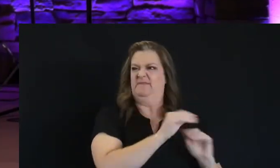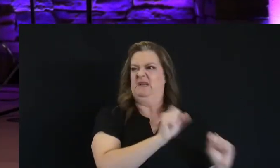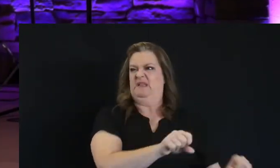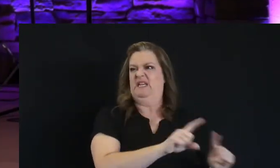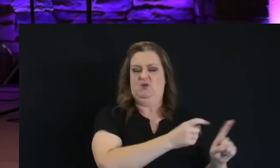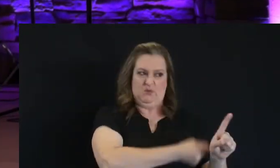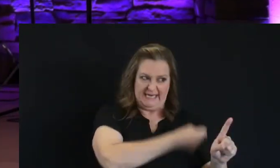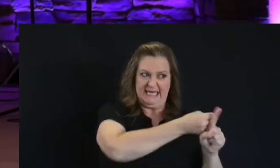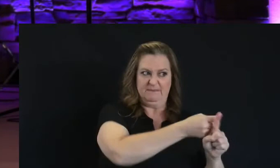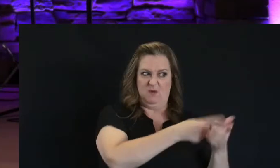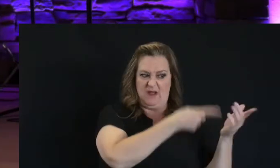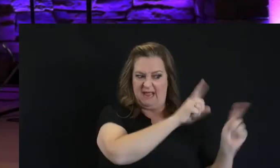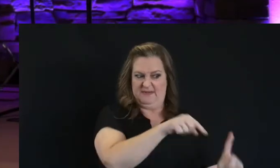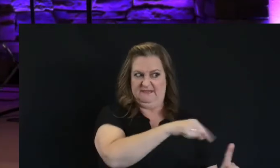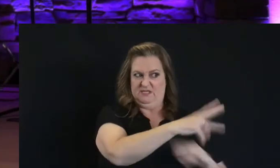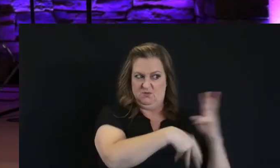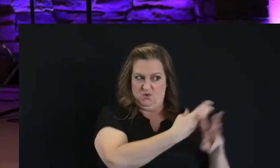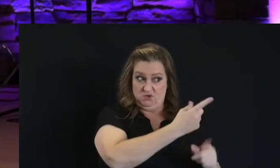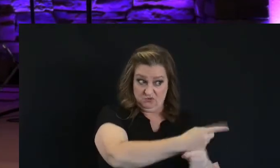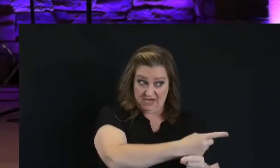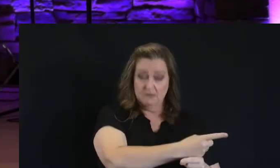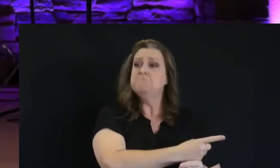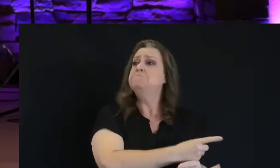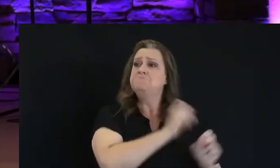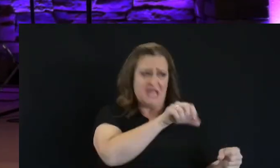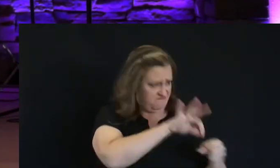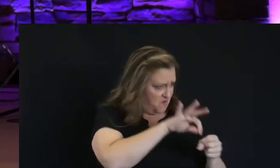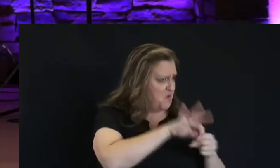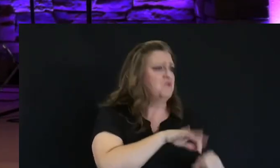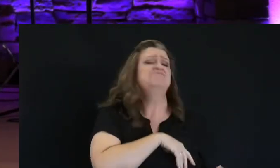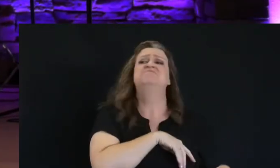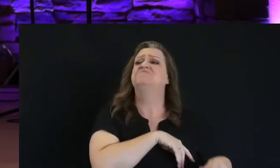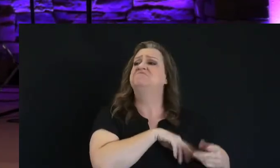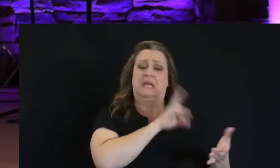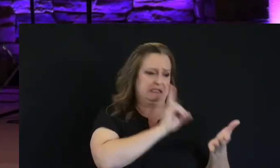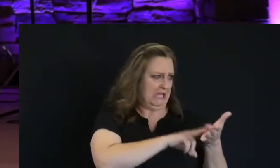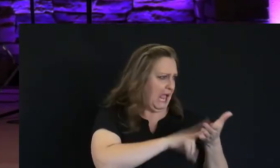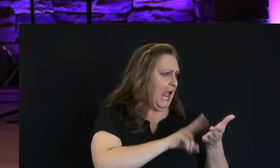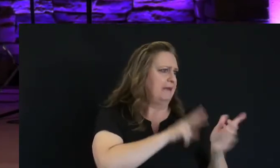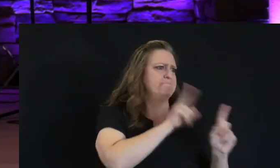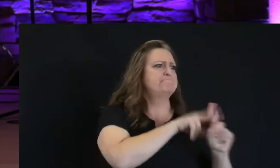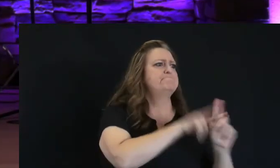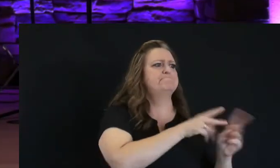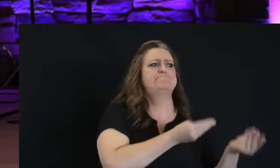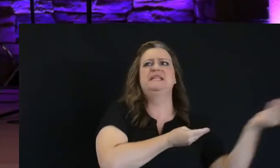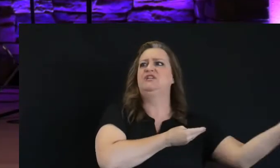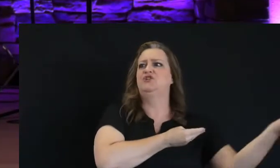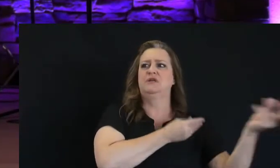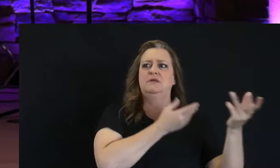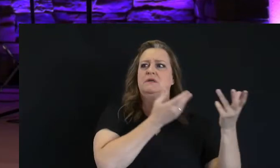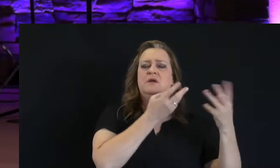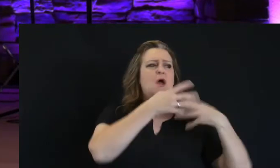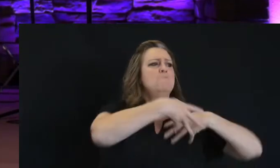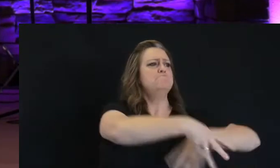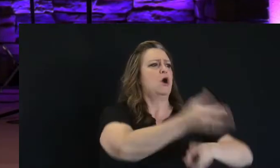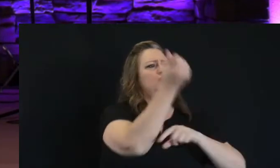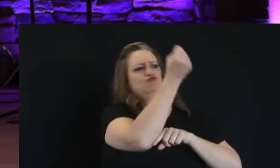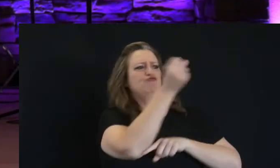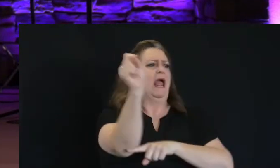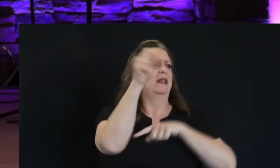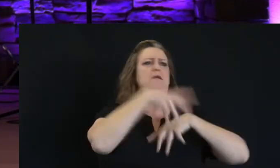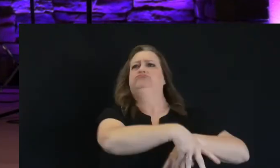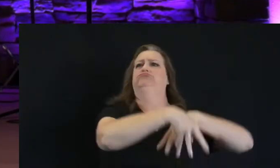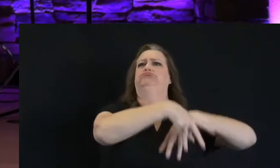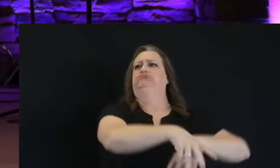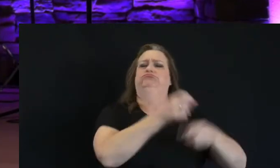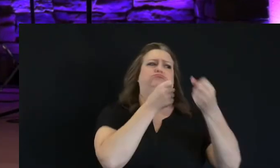to impact what's happening in this world, right? Sure, you can vote, you can sign a petition, you can march in a rally, but what overall impact that will have on